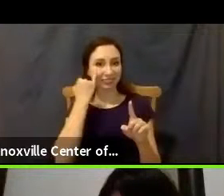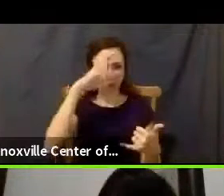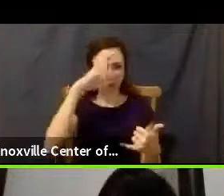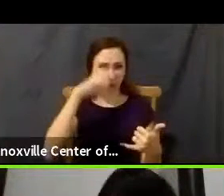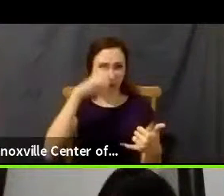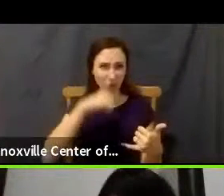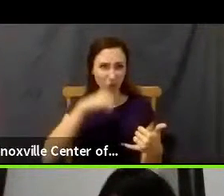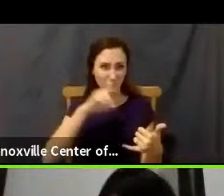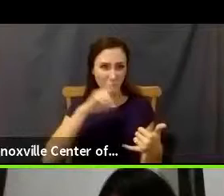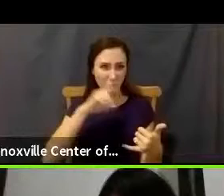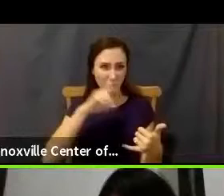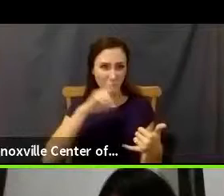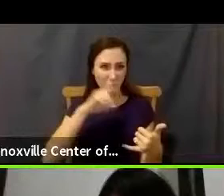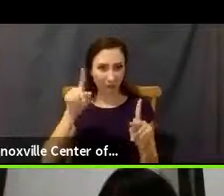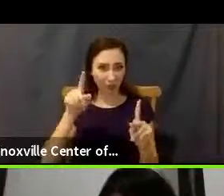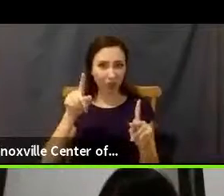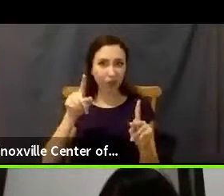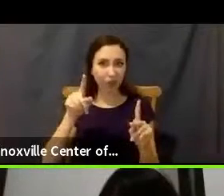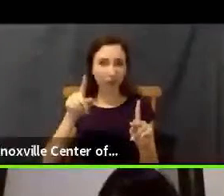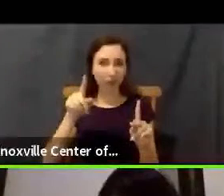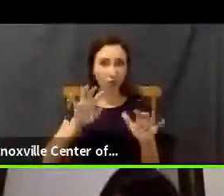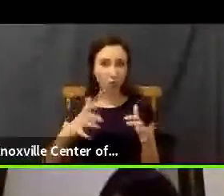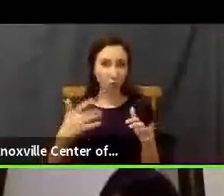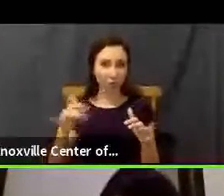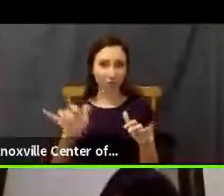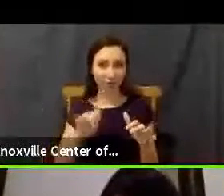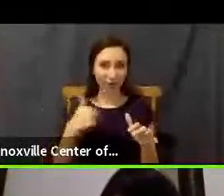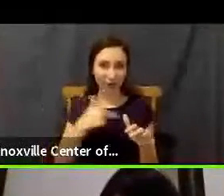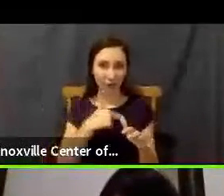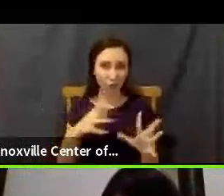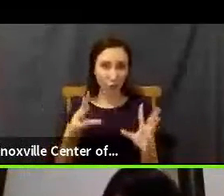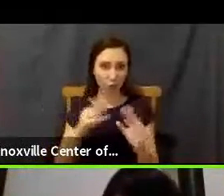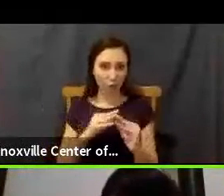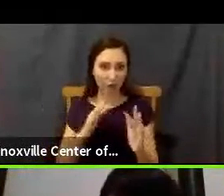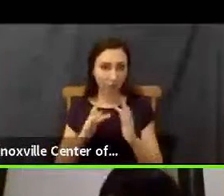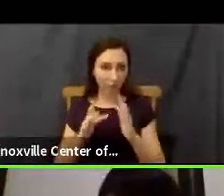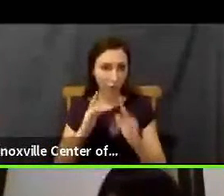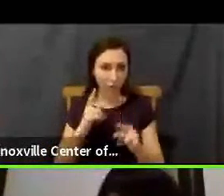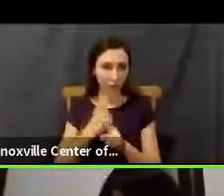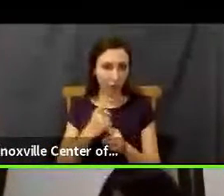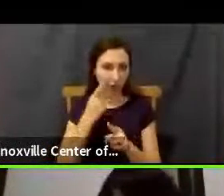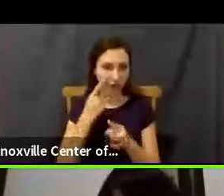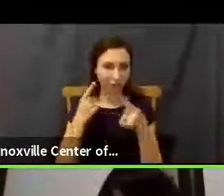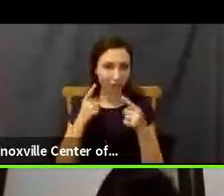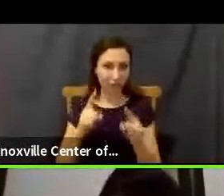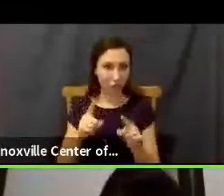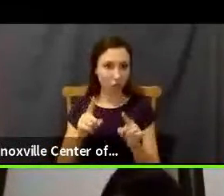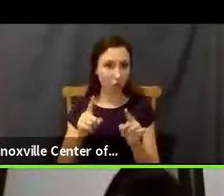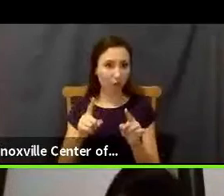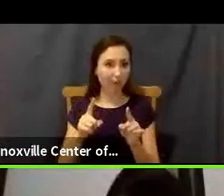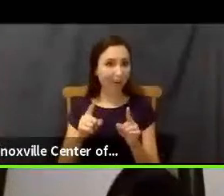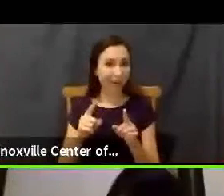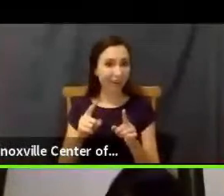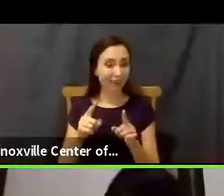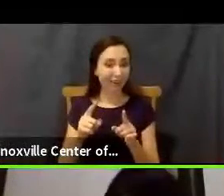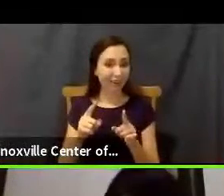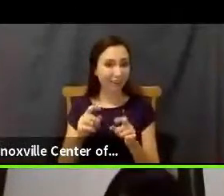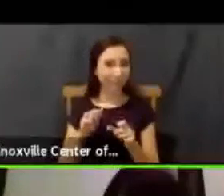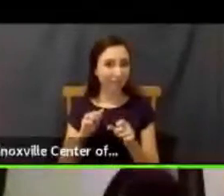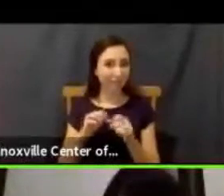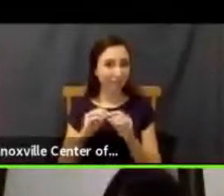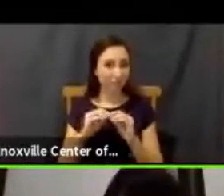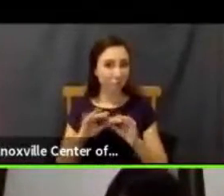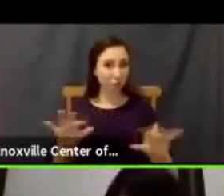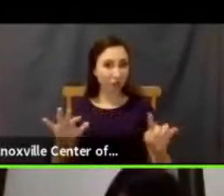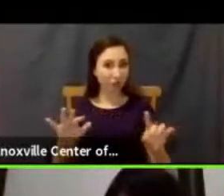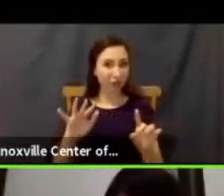I assume that Governor Lee's allowing for groups like us to still meet virtually in the time of pandemic would still be allowed, or are